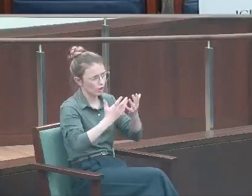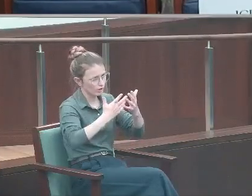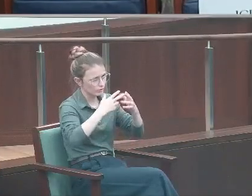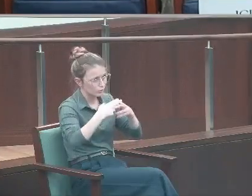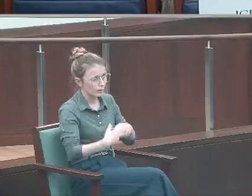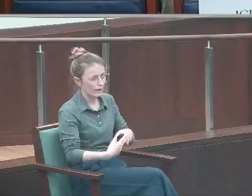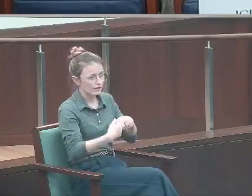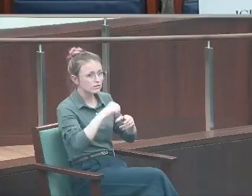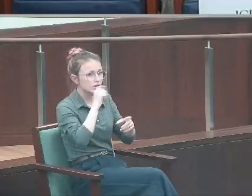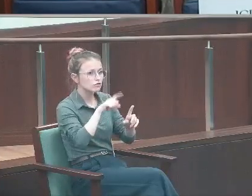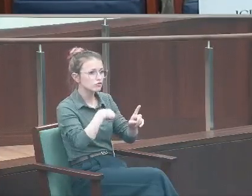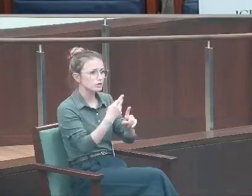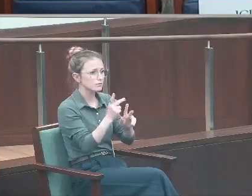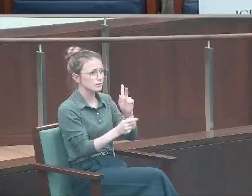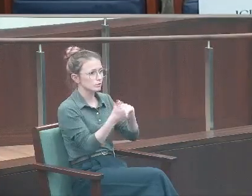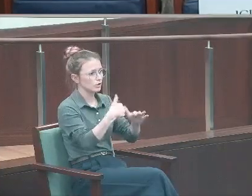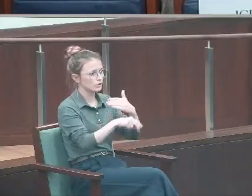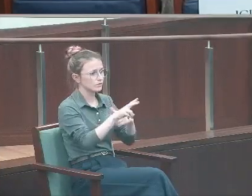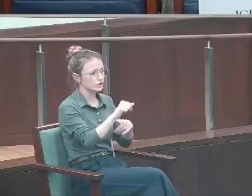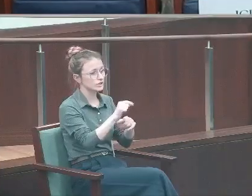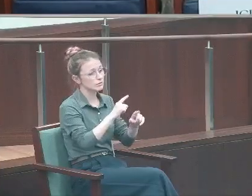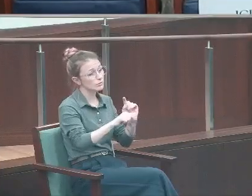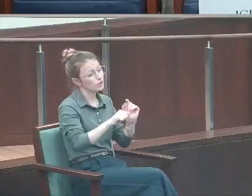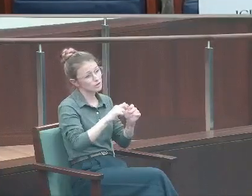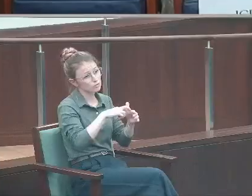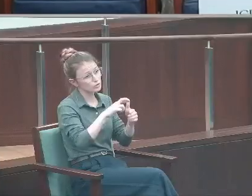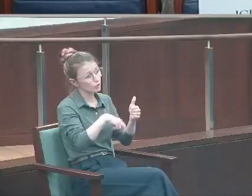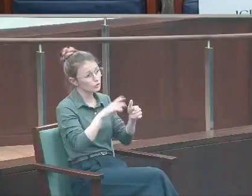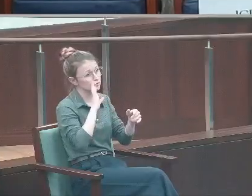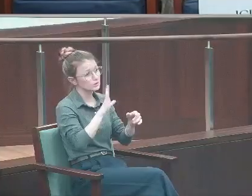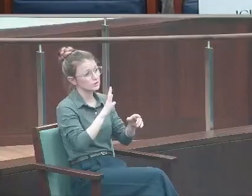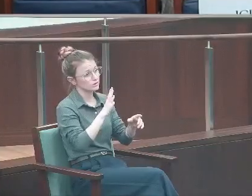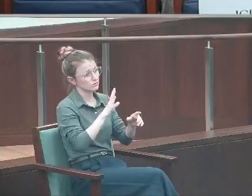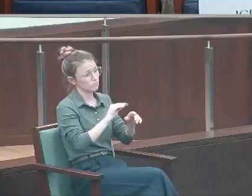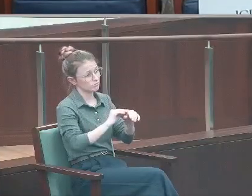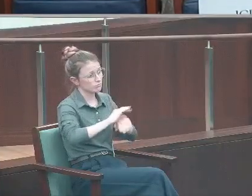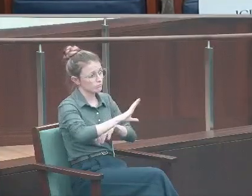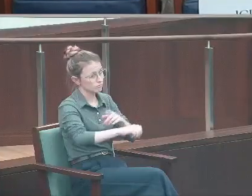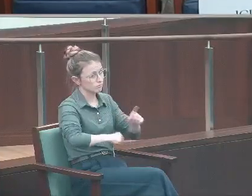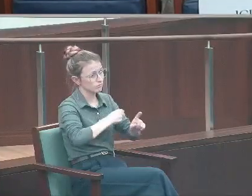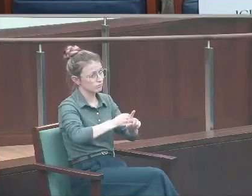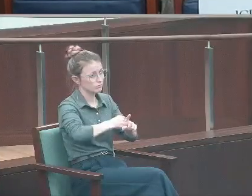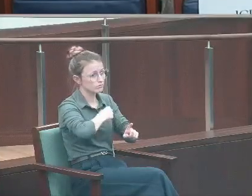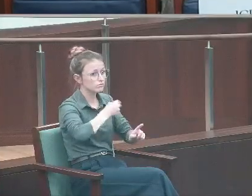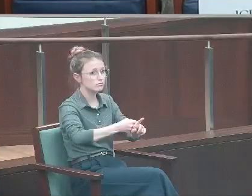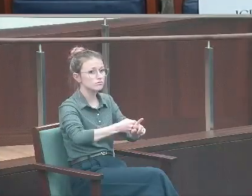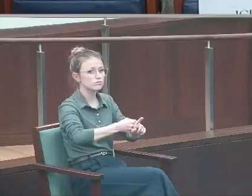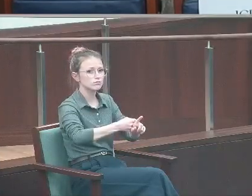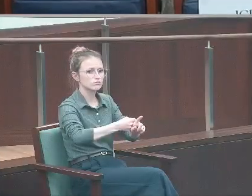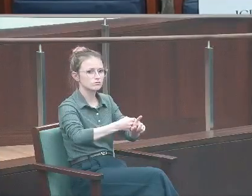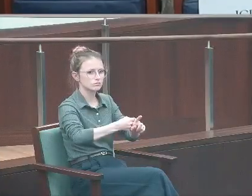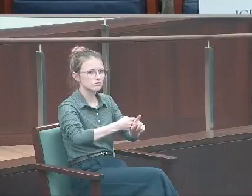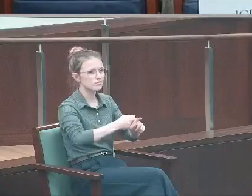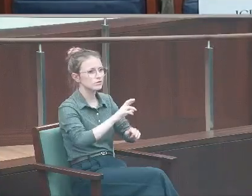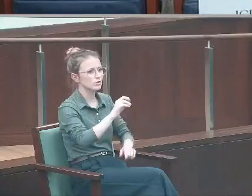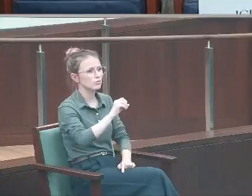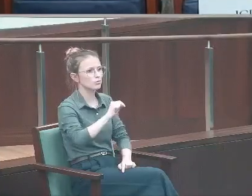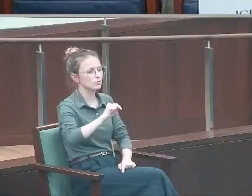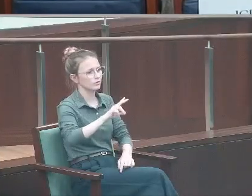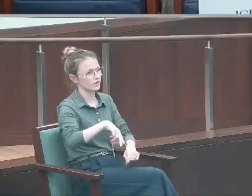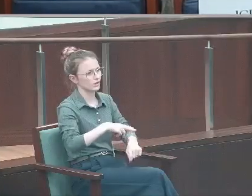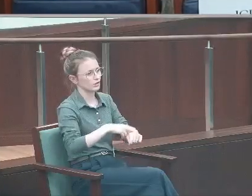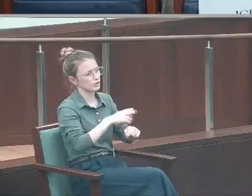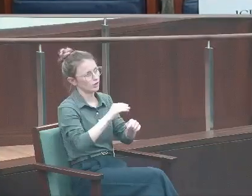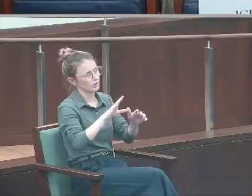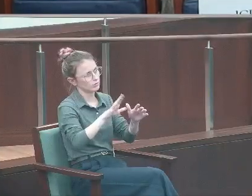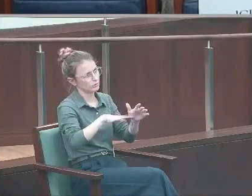the Commonwealth, but whatever those results are will kind of inform, or often has, the mood of the nation and so